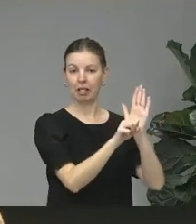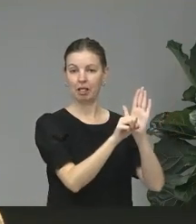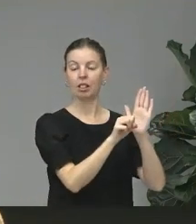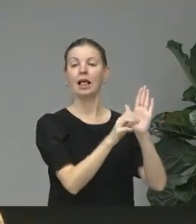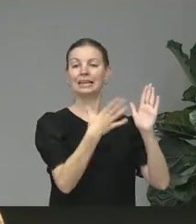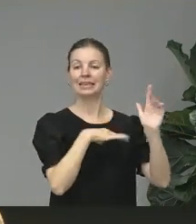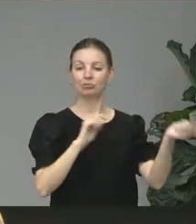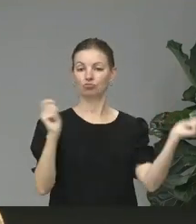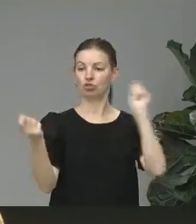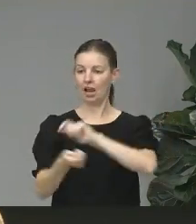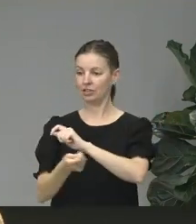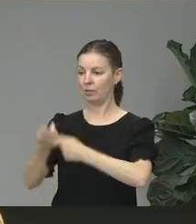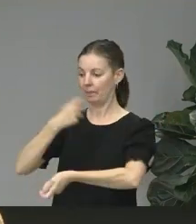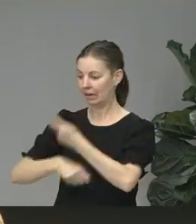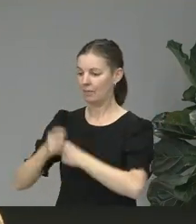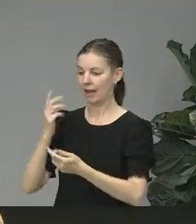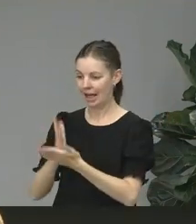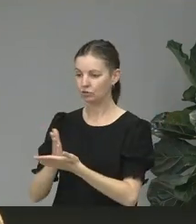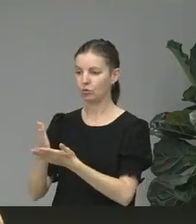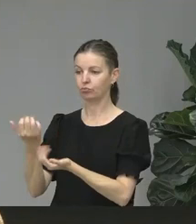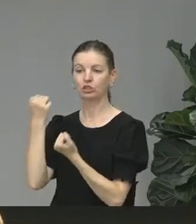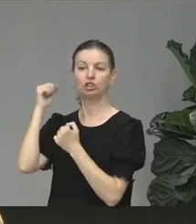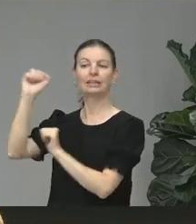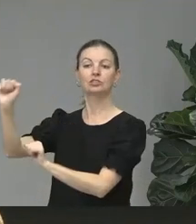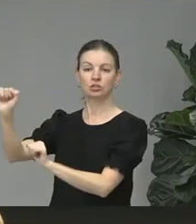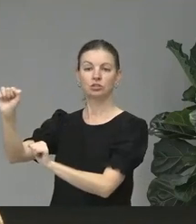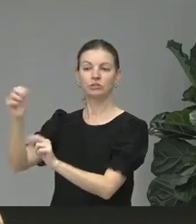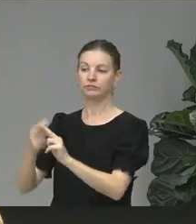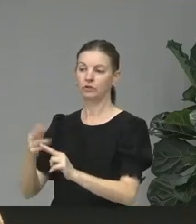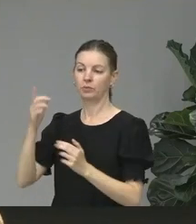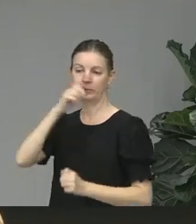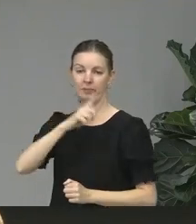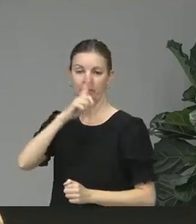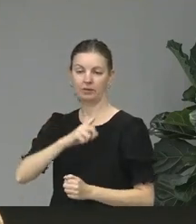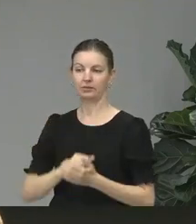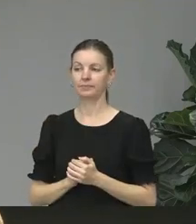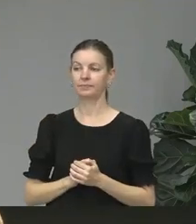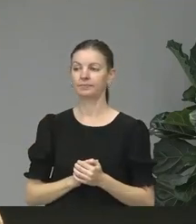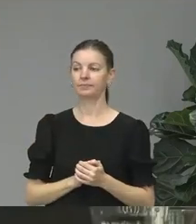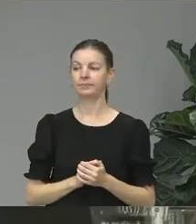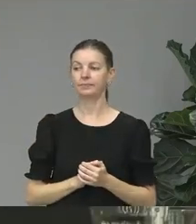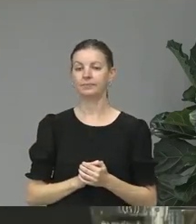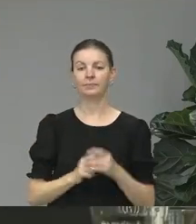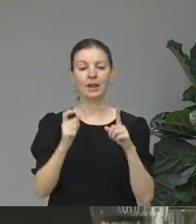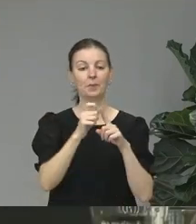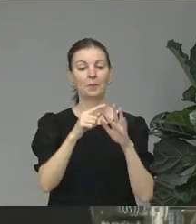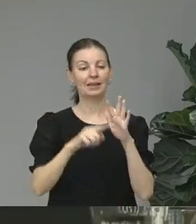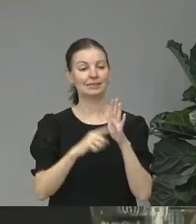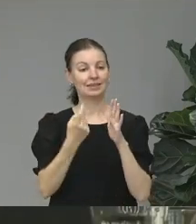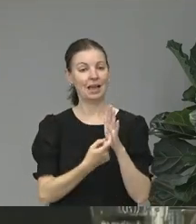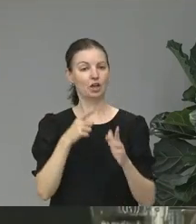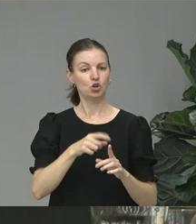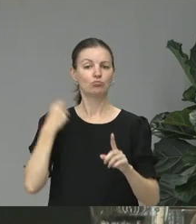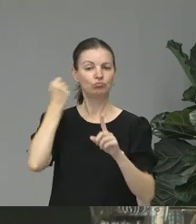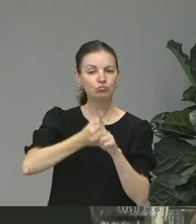substantive protection that people want. Beautiful. And deserve. Peter, you championed the need for a